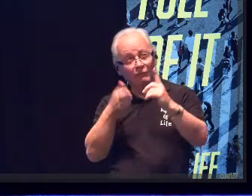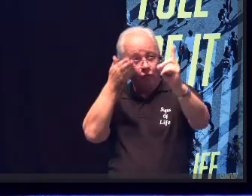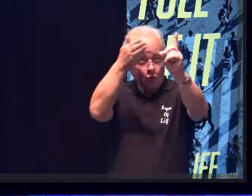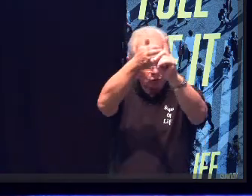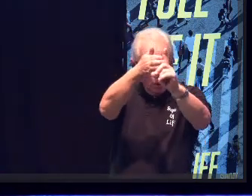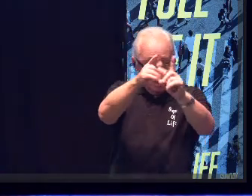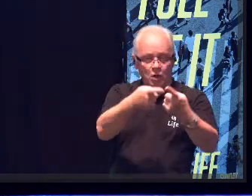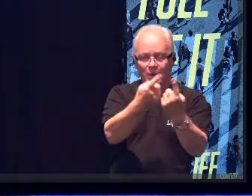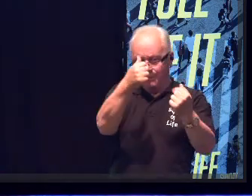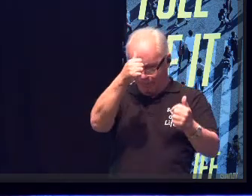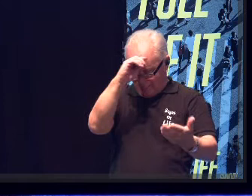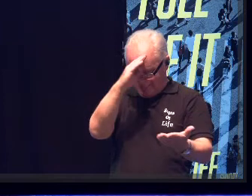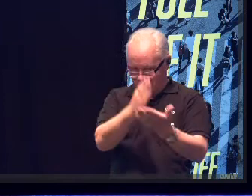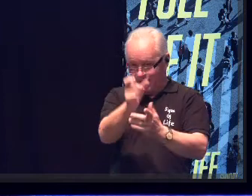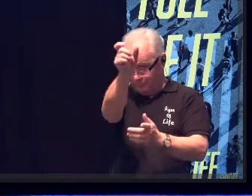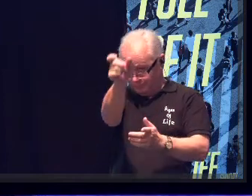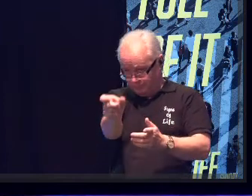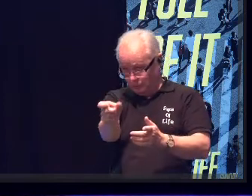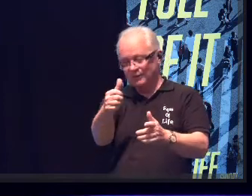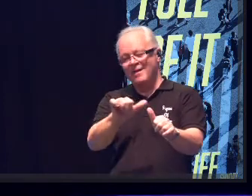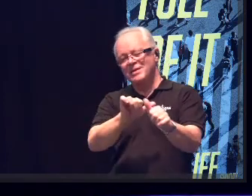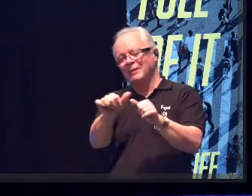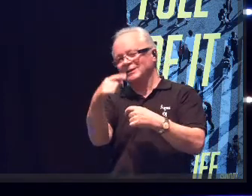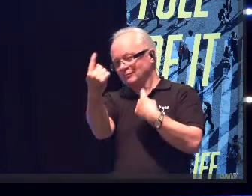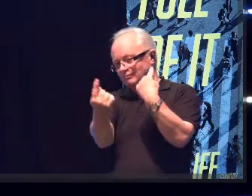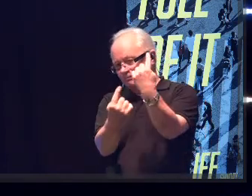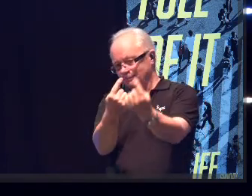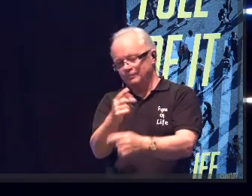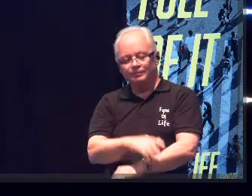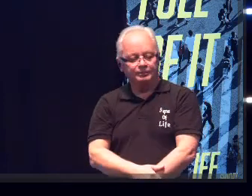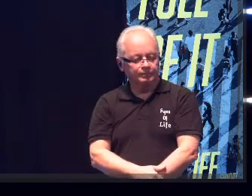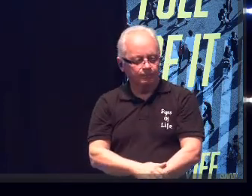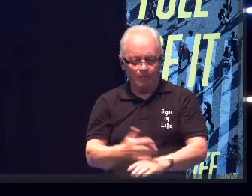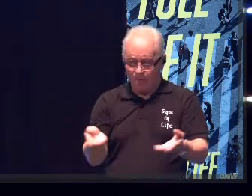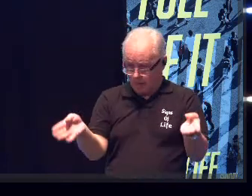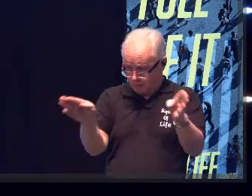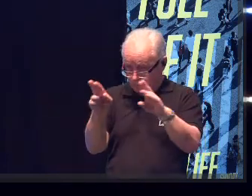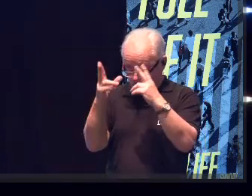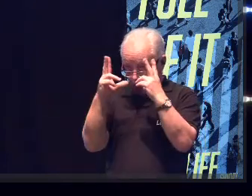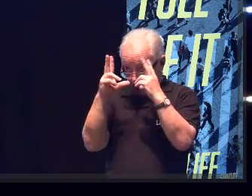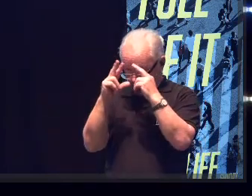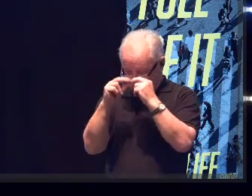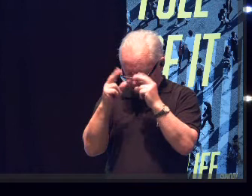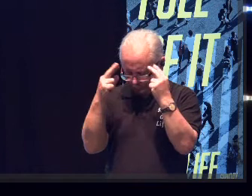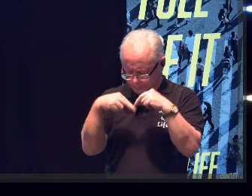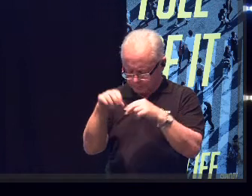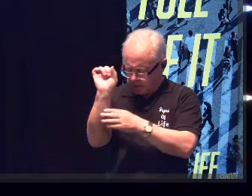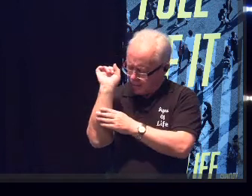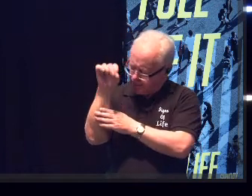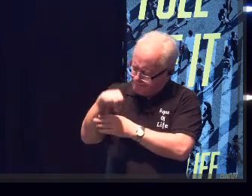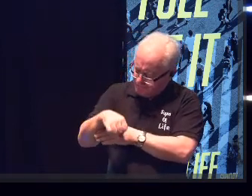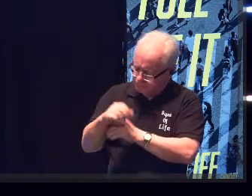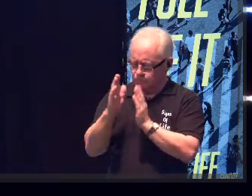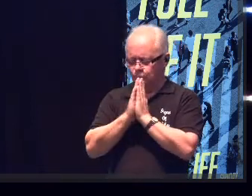and we believe the best of one another. Let's close our eyes and bow our heads for a